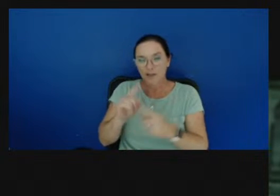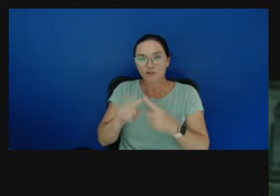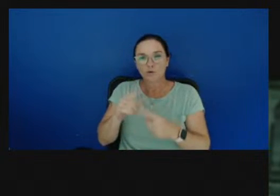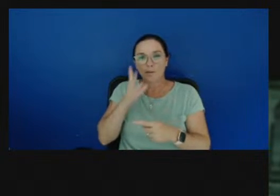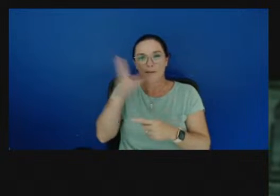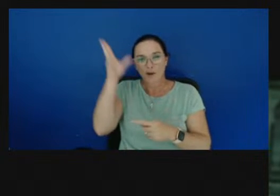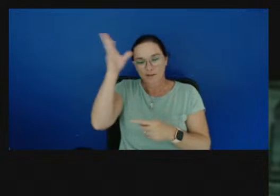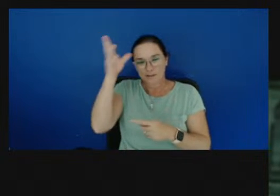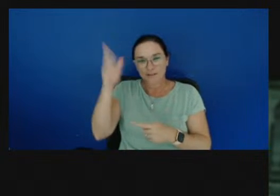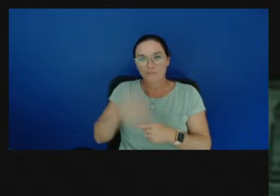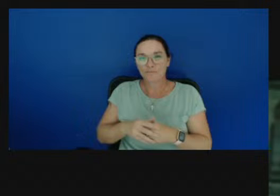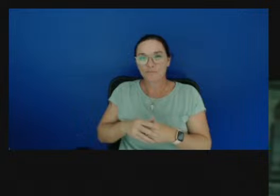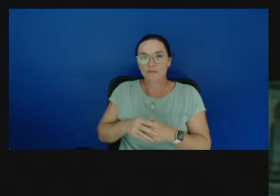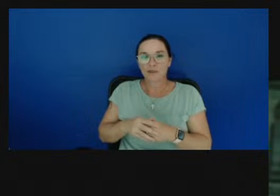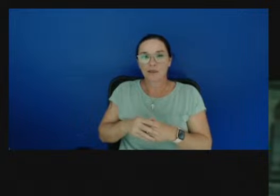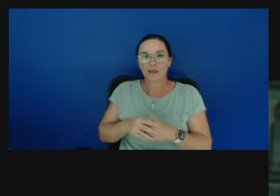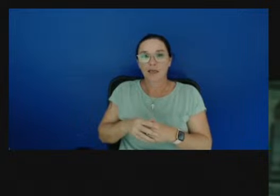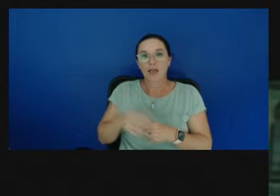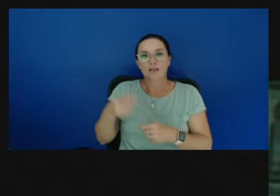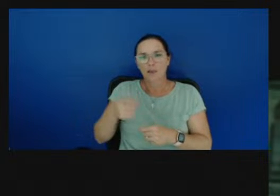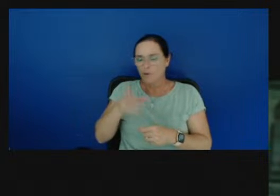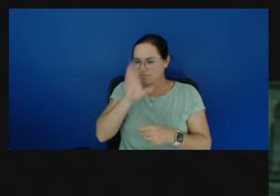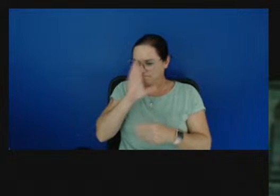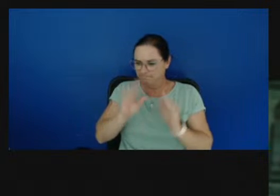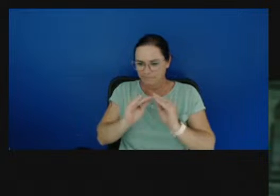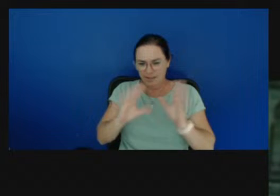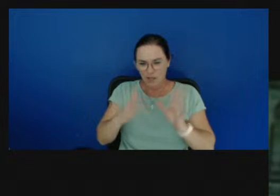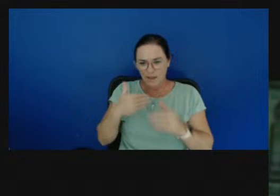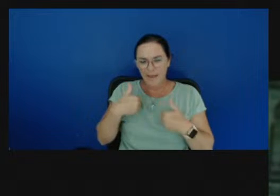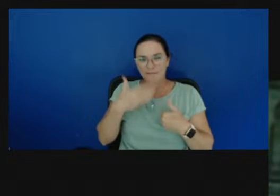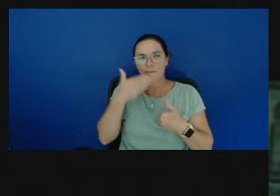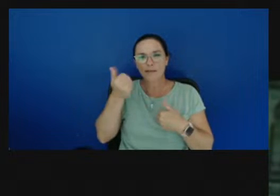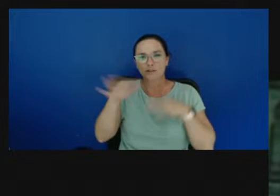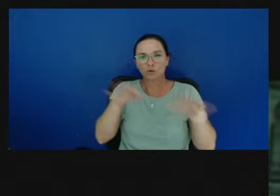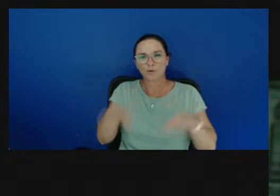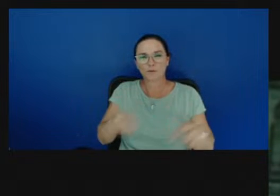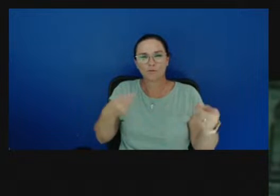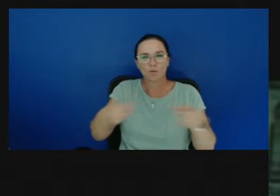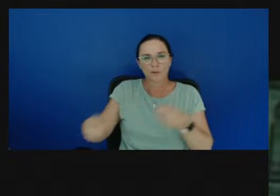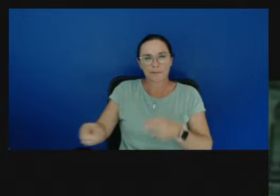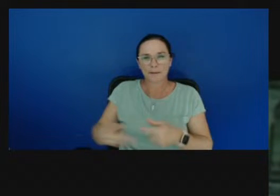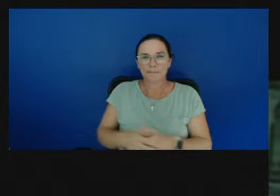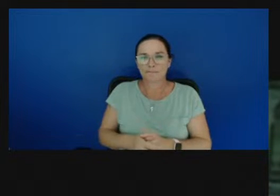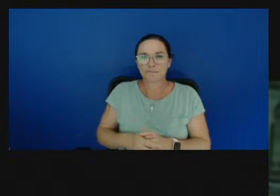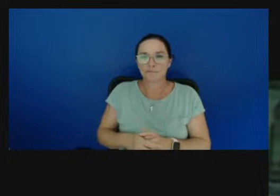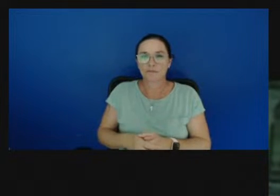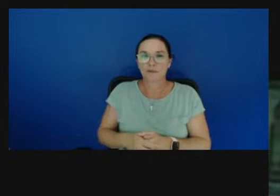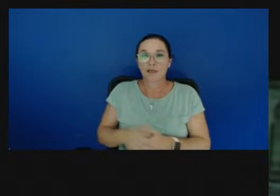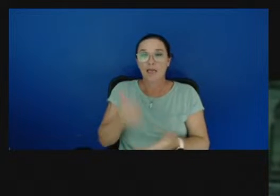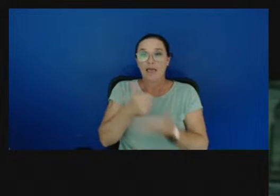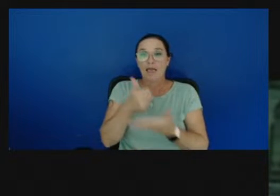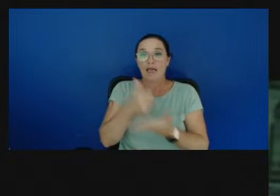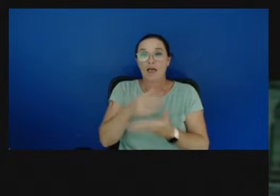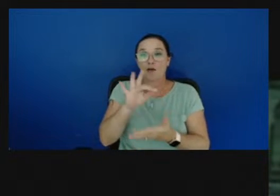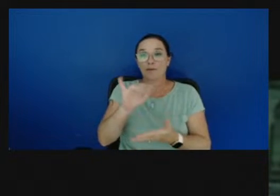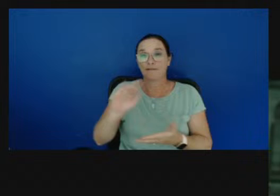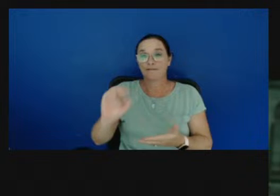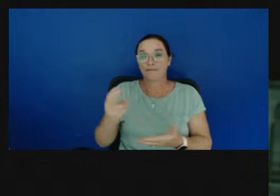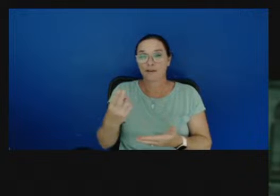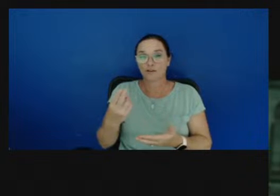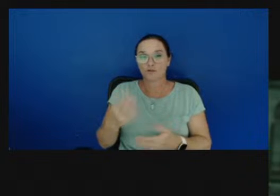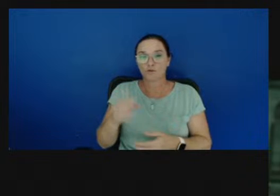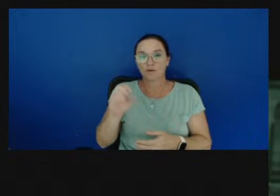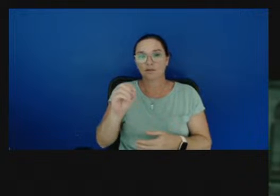letters are frank and provide some of the best descriptions of the events that occurred. Assisting Finch was Oliver Emerson, a young graduate student